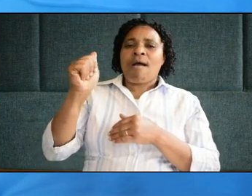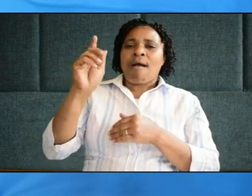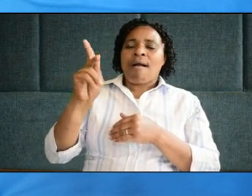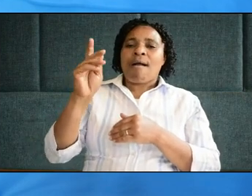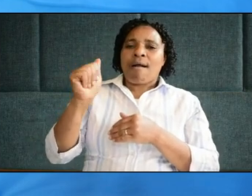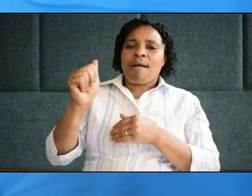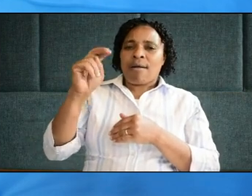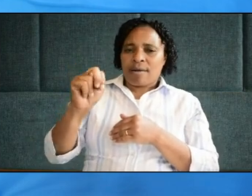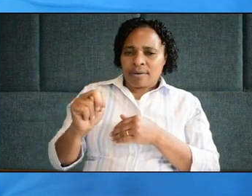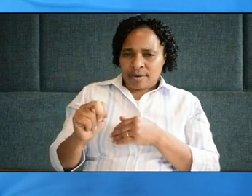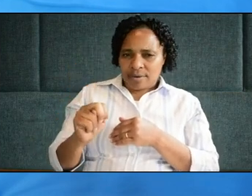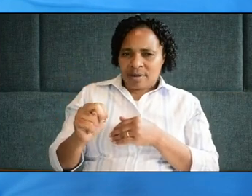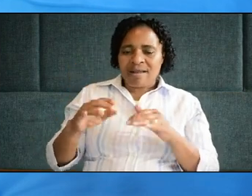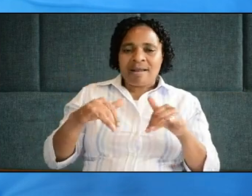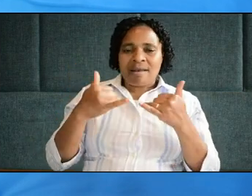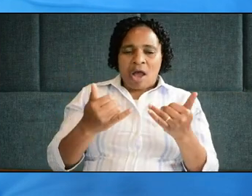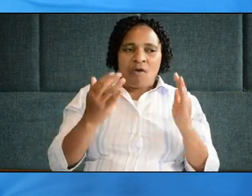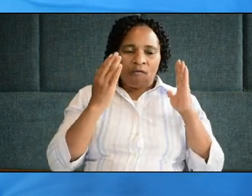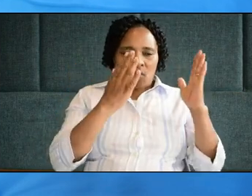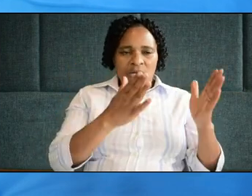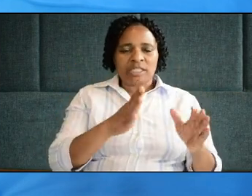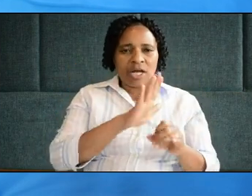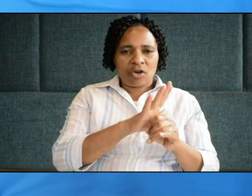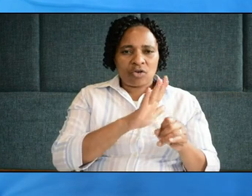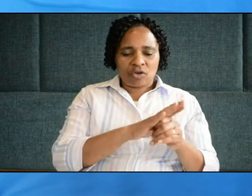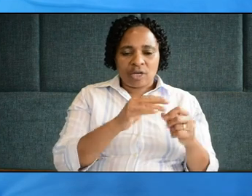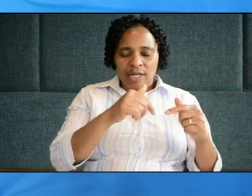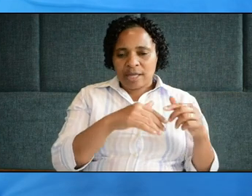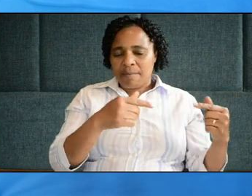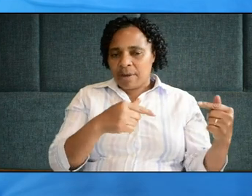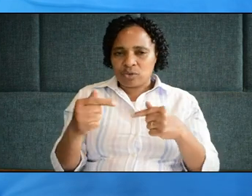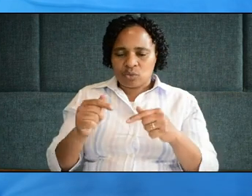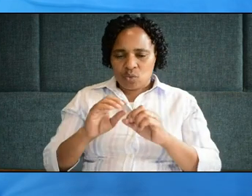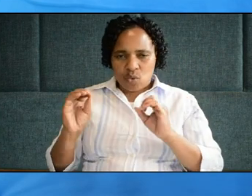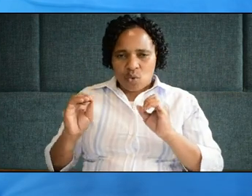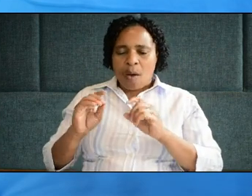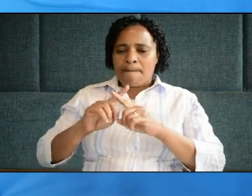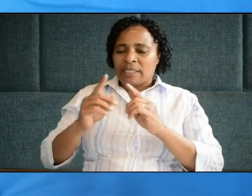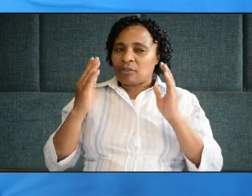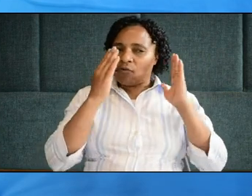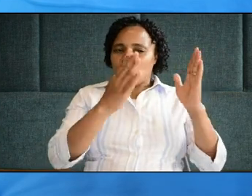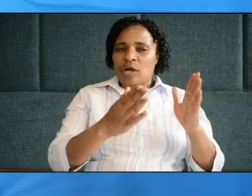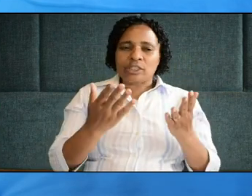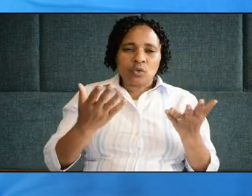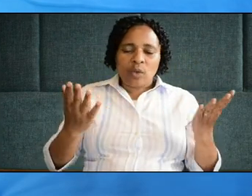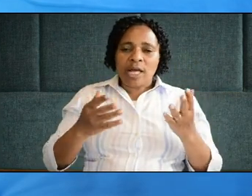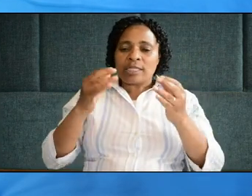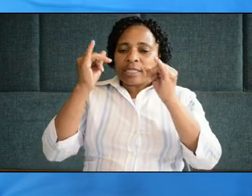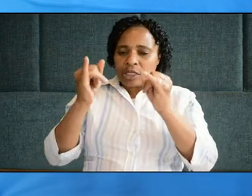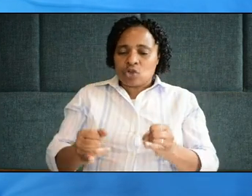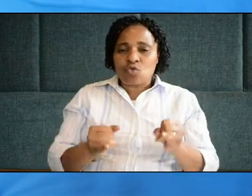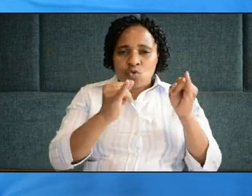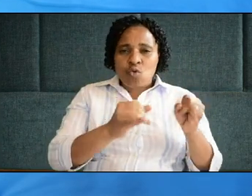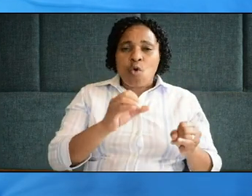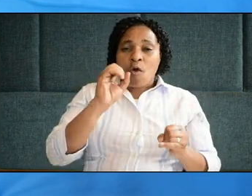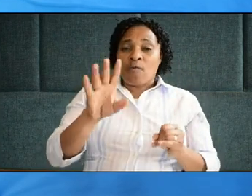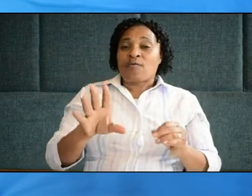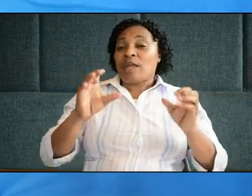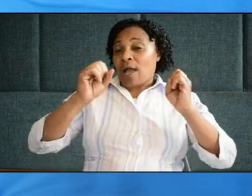But we're not going to focus a lot on the battle, but we're going to focus on the renewal of the